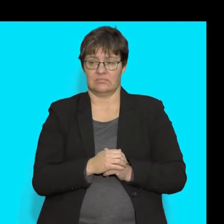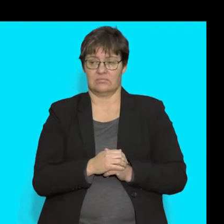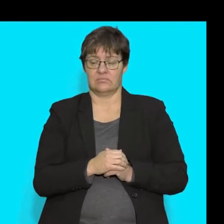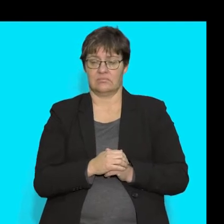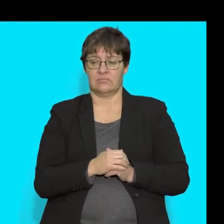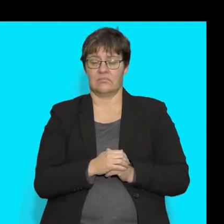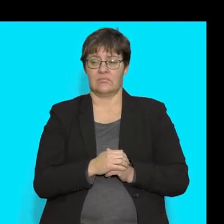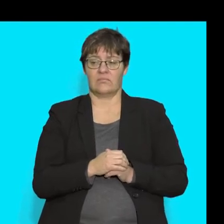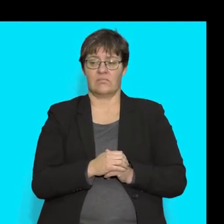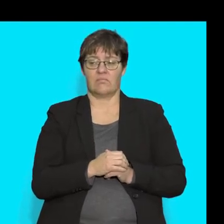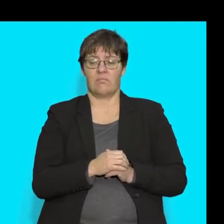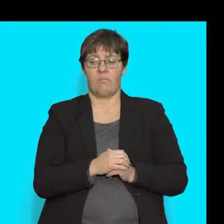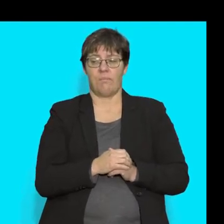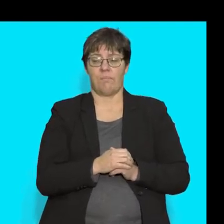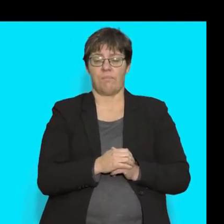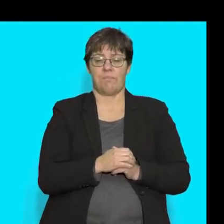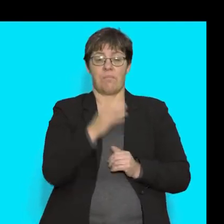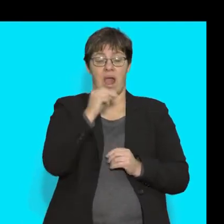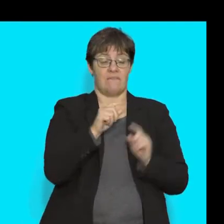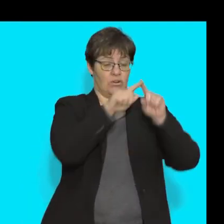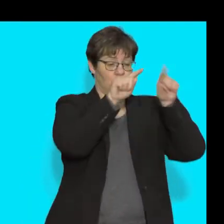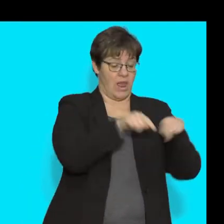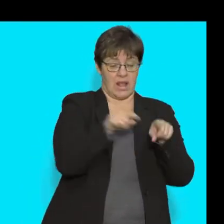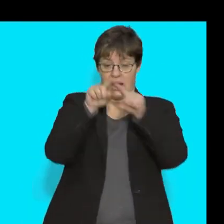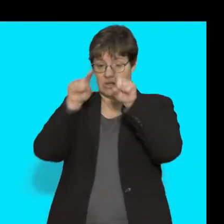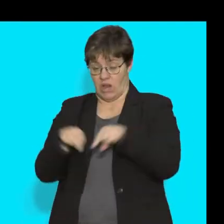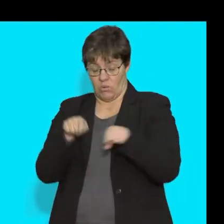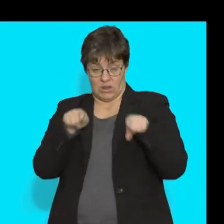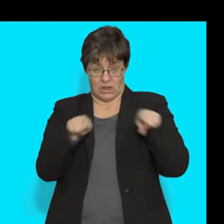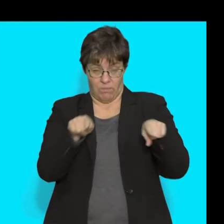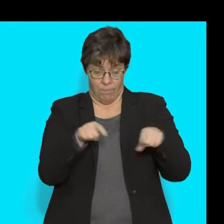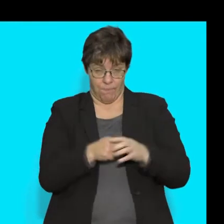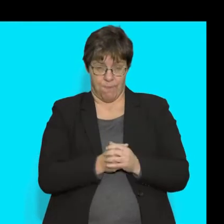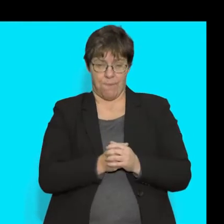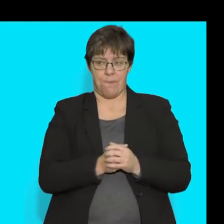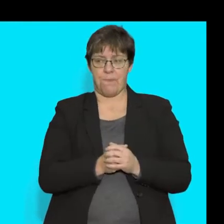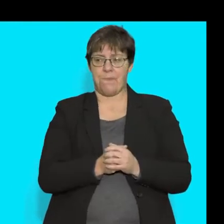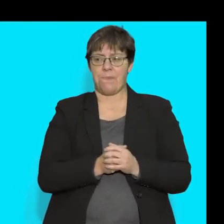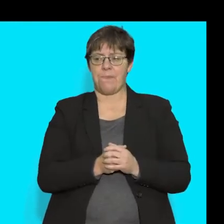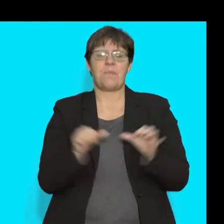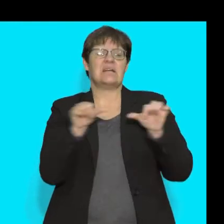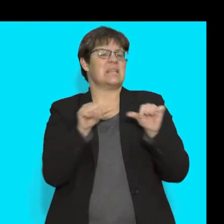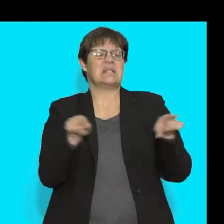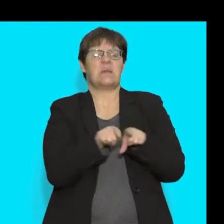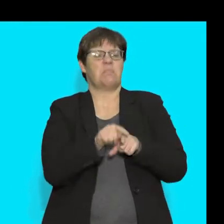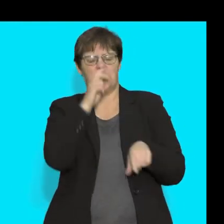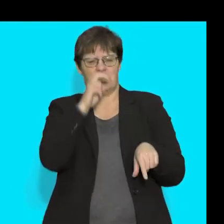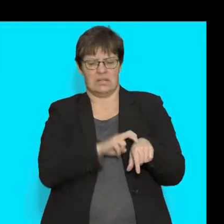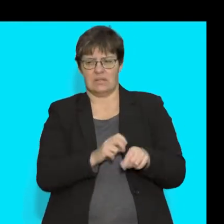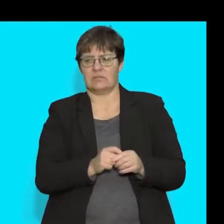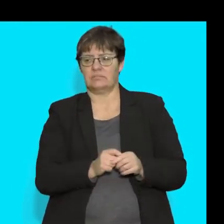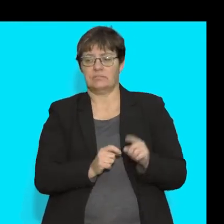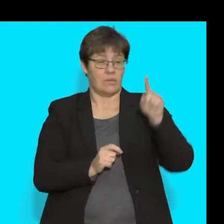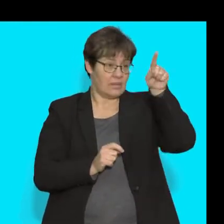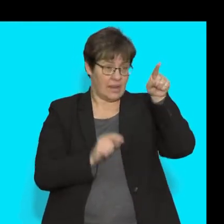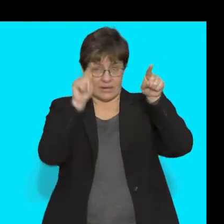equiangular, right? So meaning if I have two triangles like this, they don't necessarily need to have the same size, but this angle at the